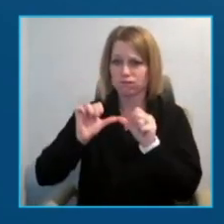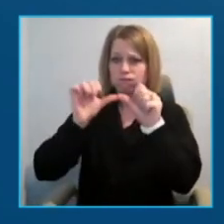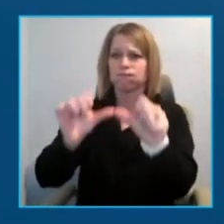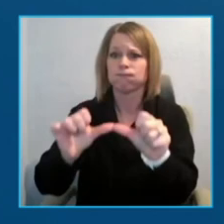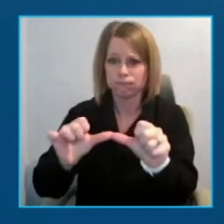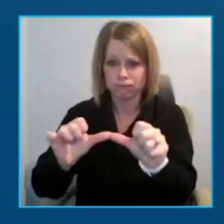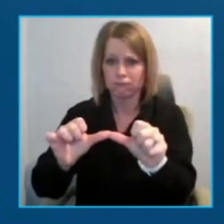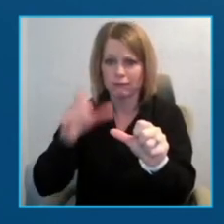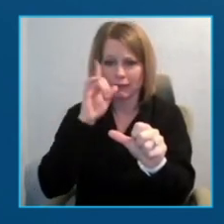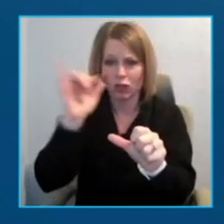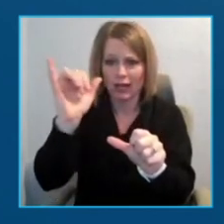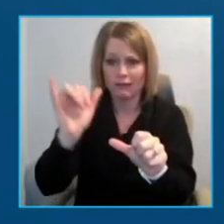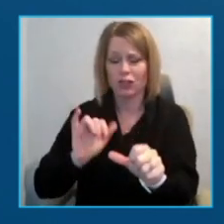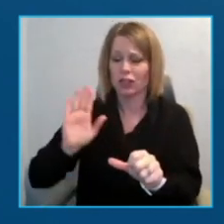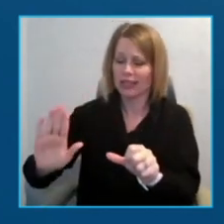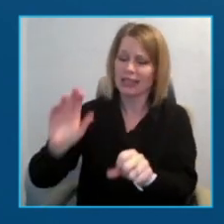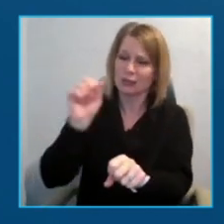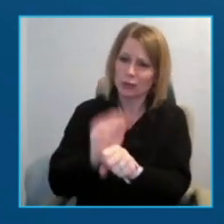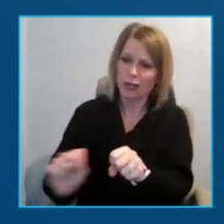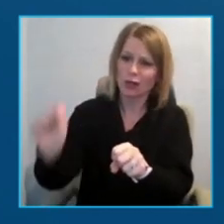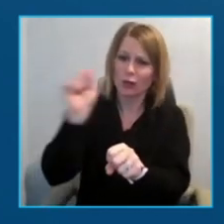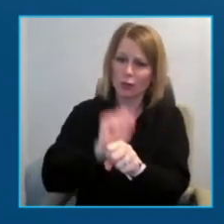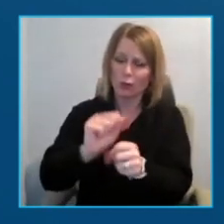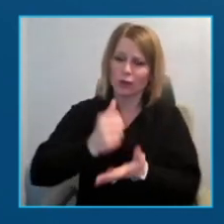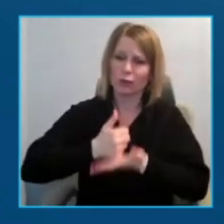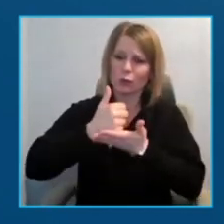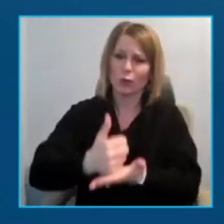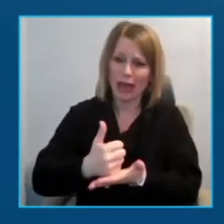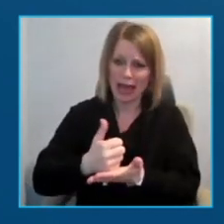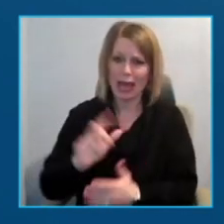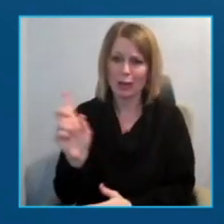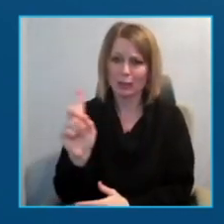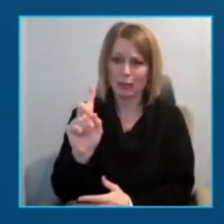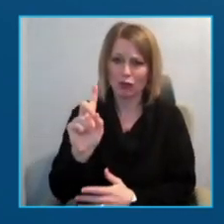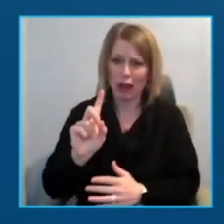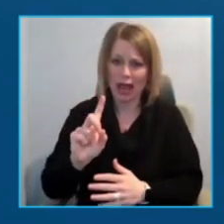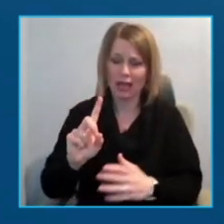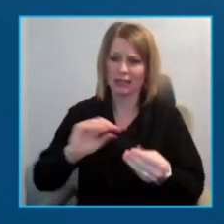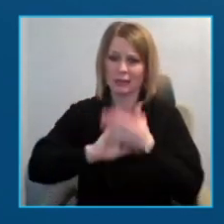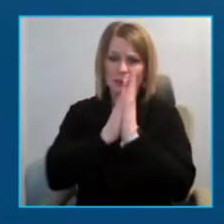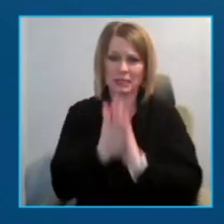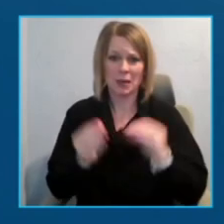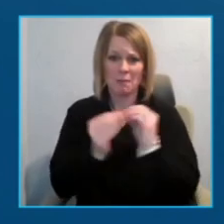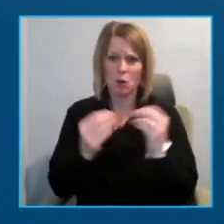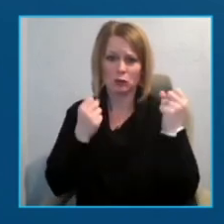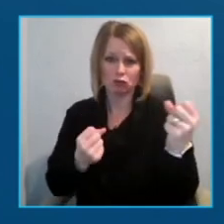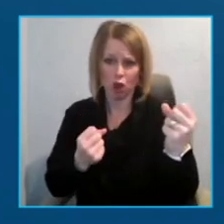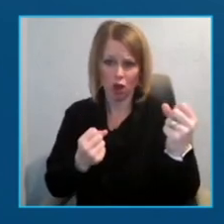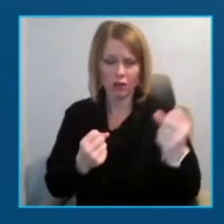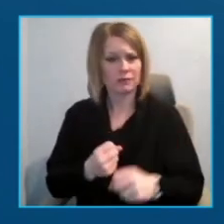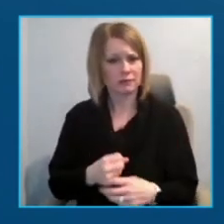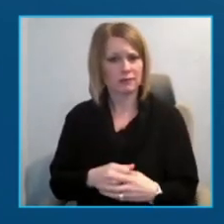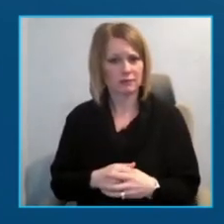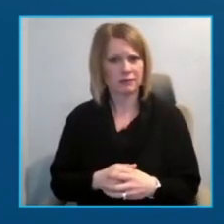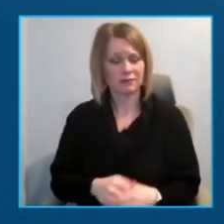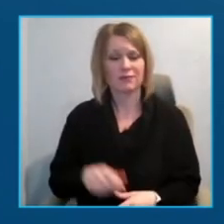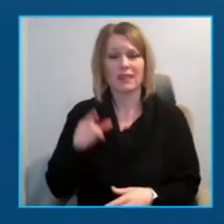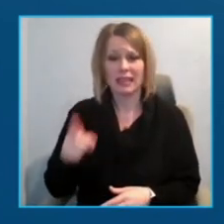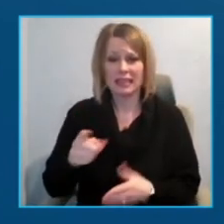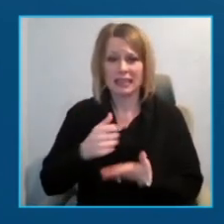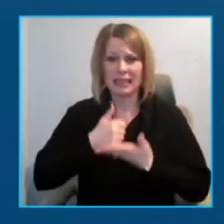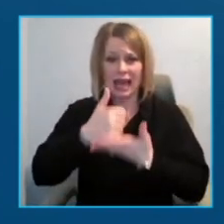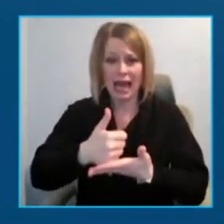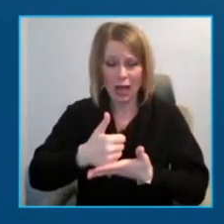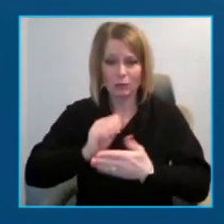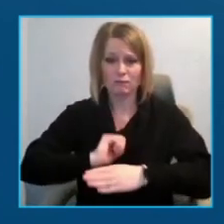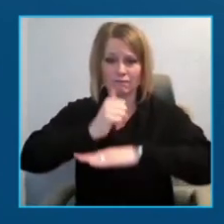did tirelessly to strengthen our party. It will live in the rules of our party that he helped craft and fine-tune